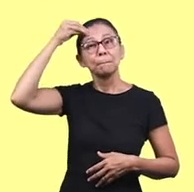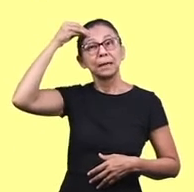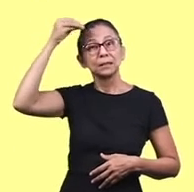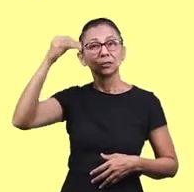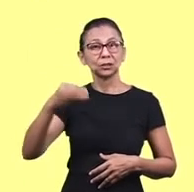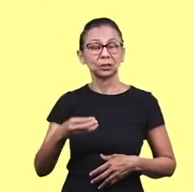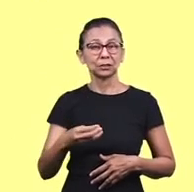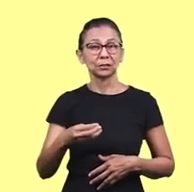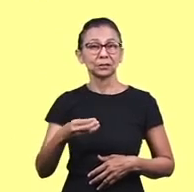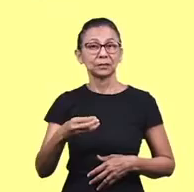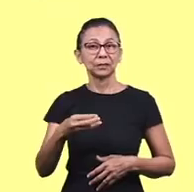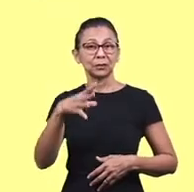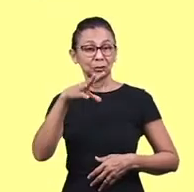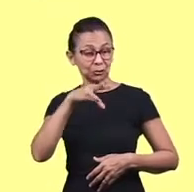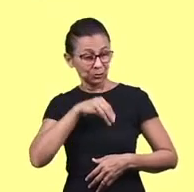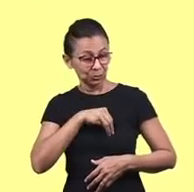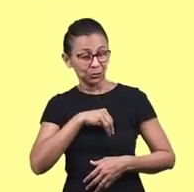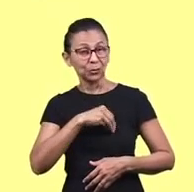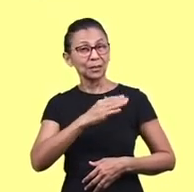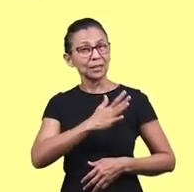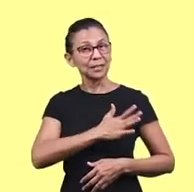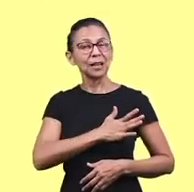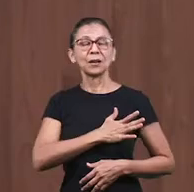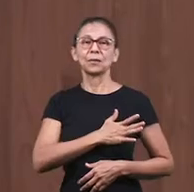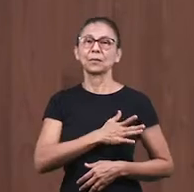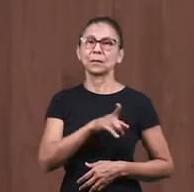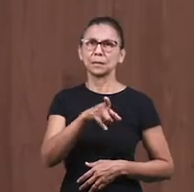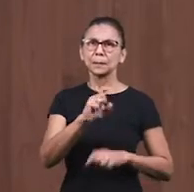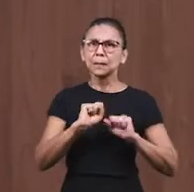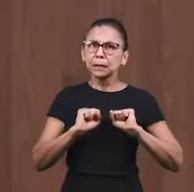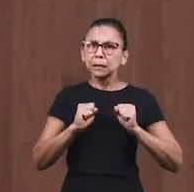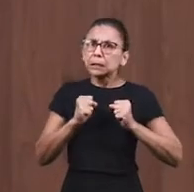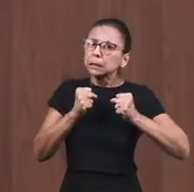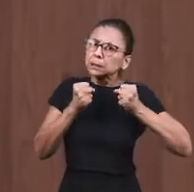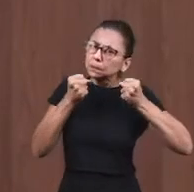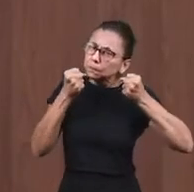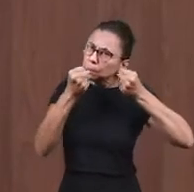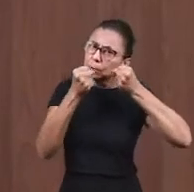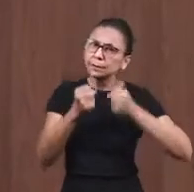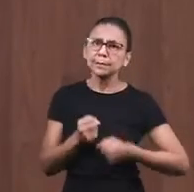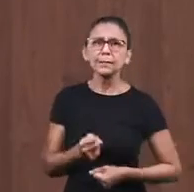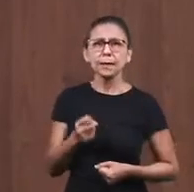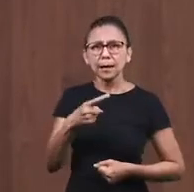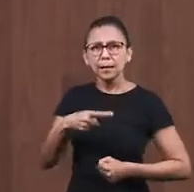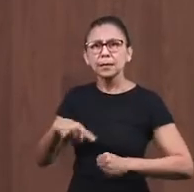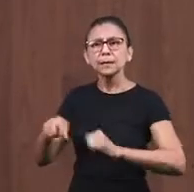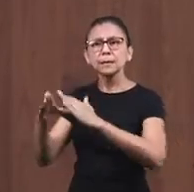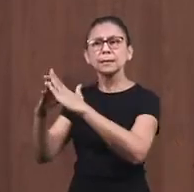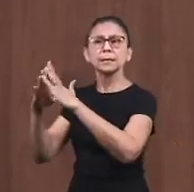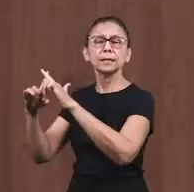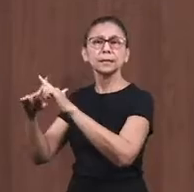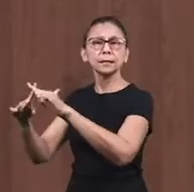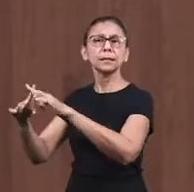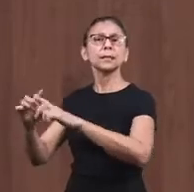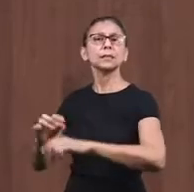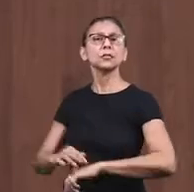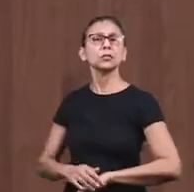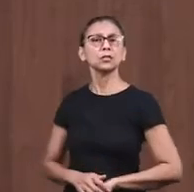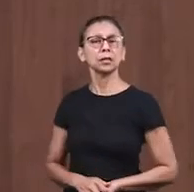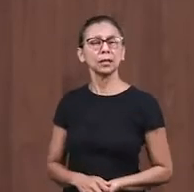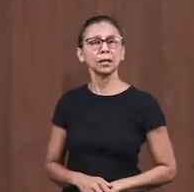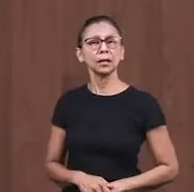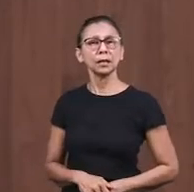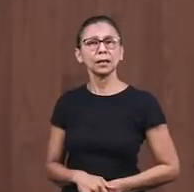minds and in our hearts. But for this, it's necessary for you to try hard and to go to the house of the